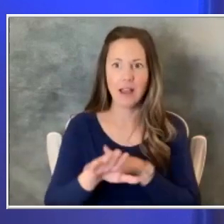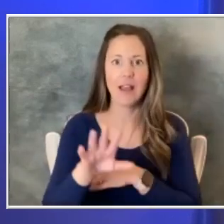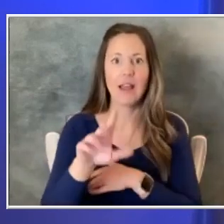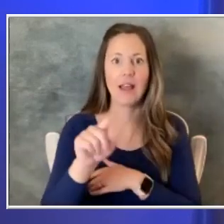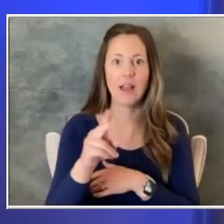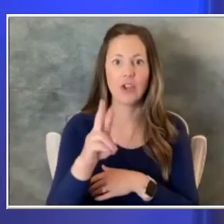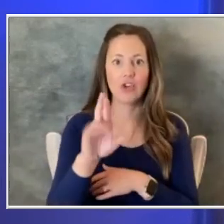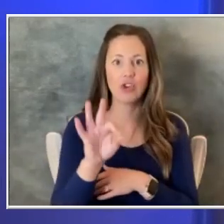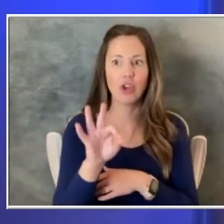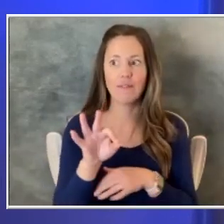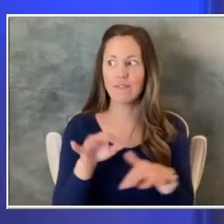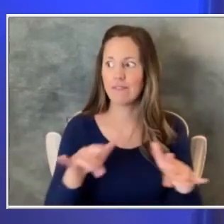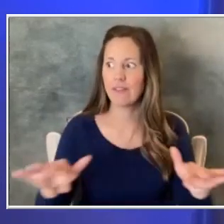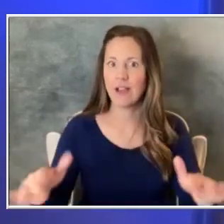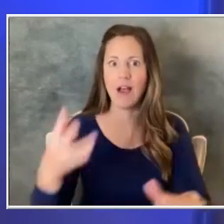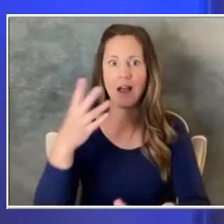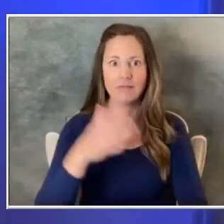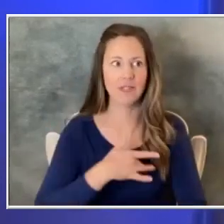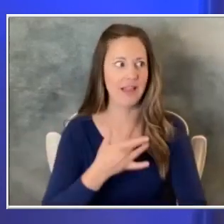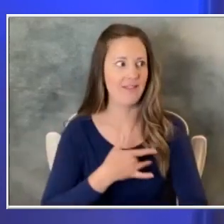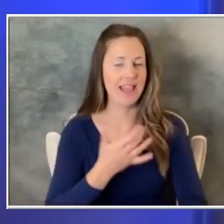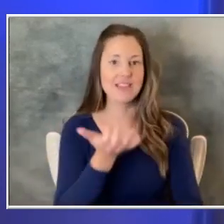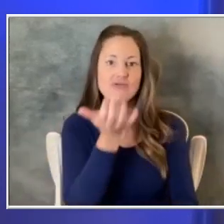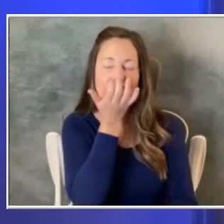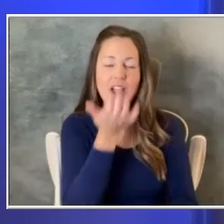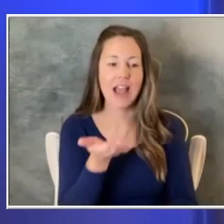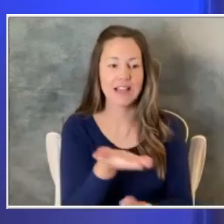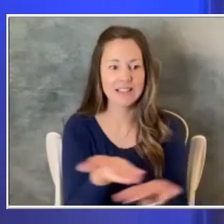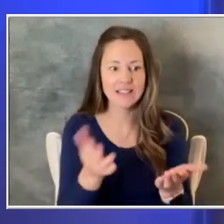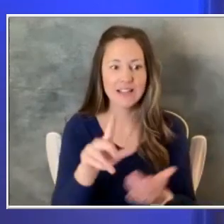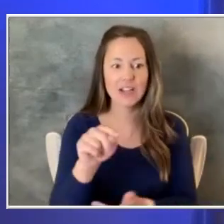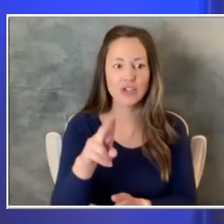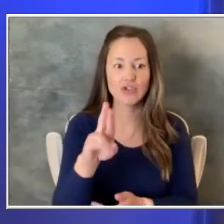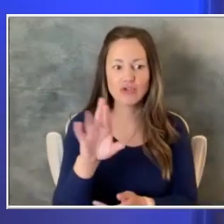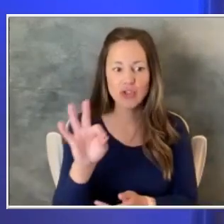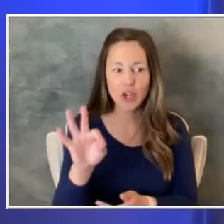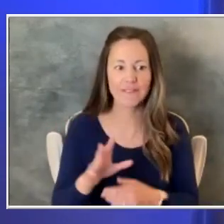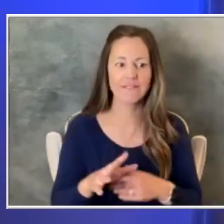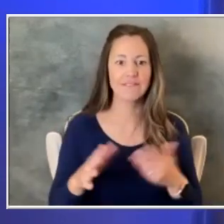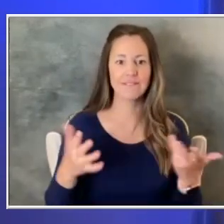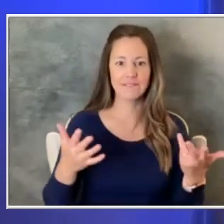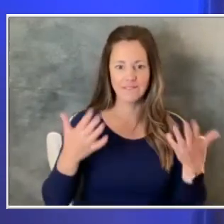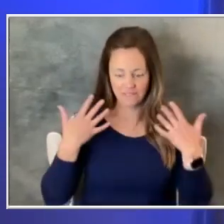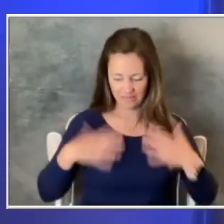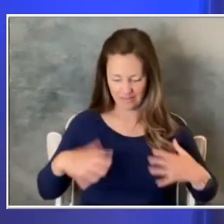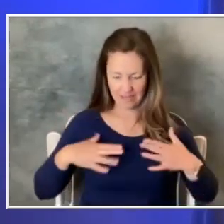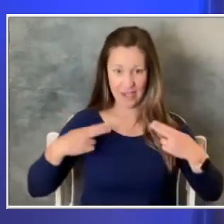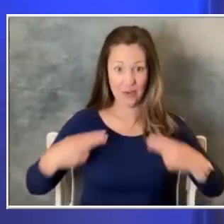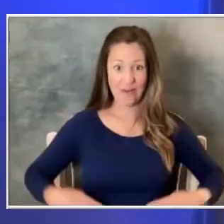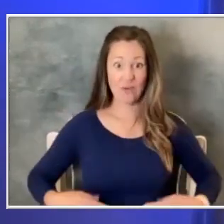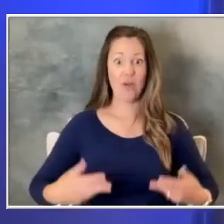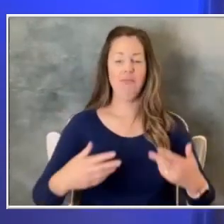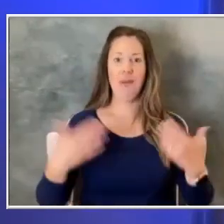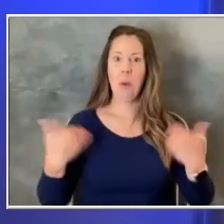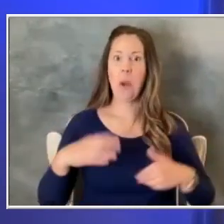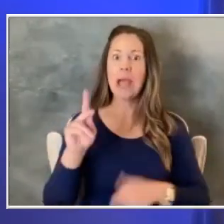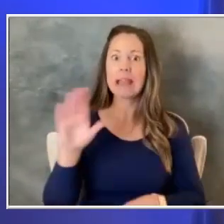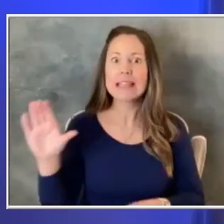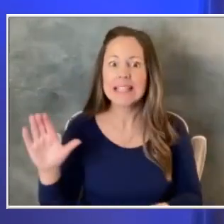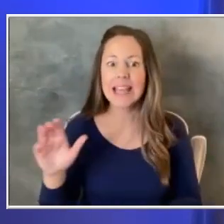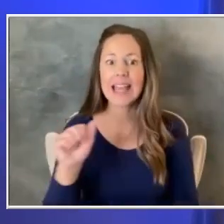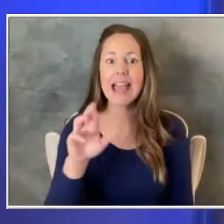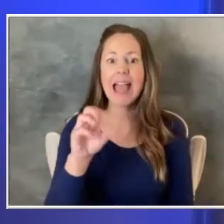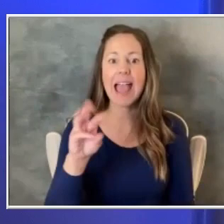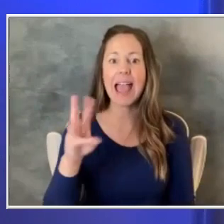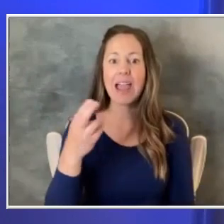like touching the grass and being out there in the Kansas City Chiefs uniform. And come on, Kansas City, when you're at Arrowhead Stadium with the